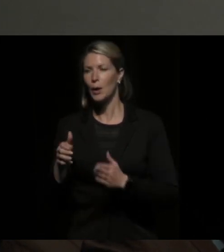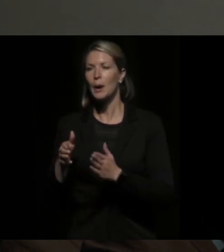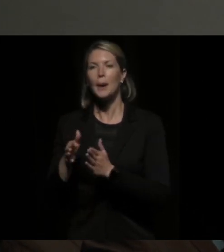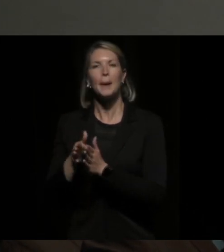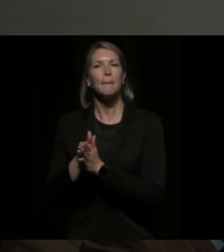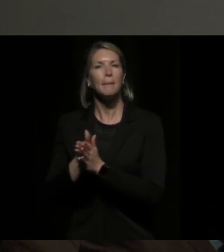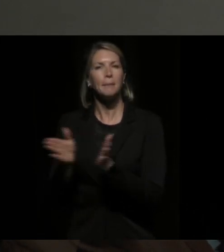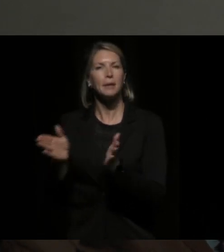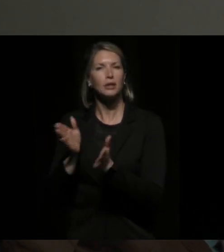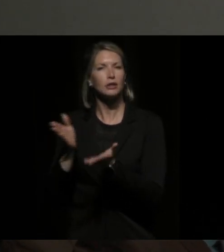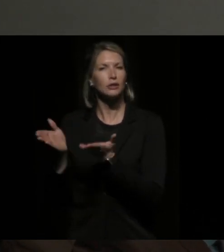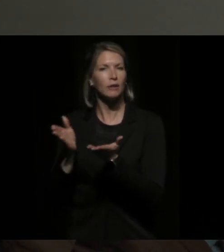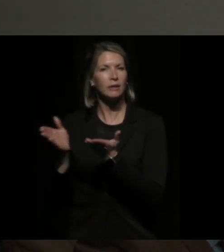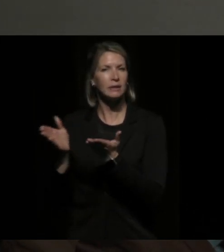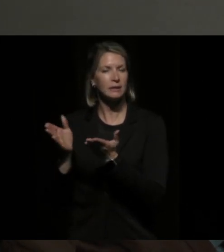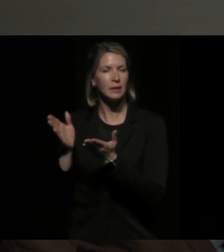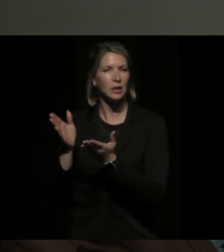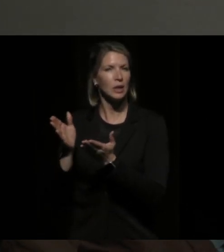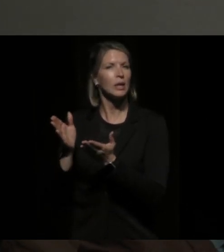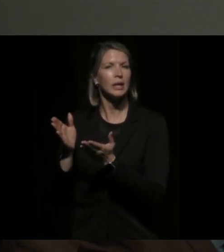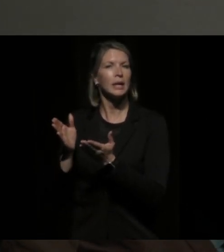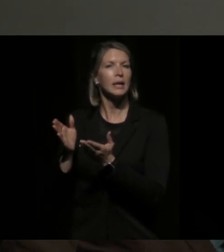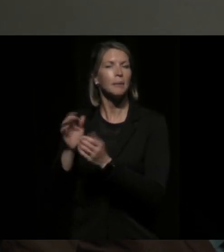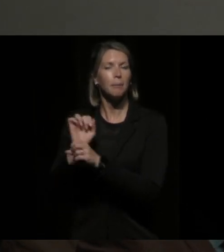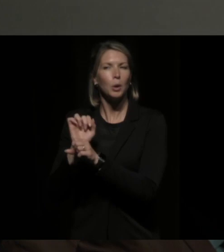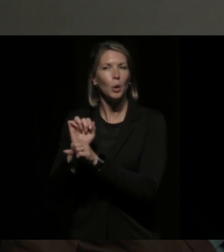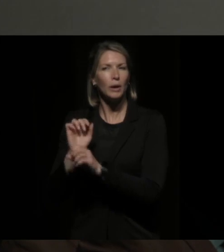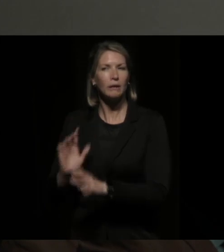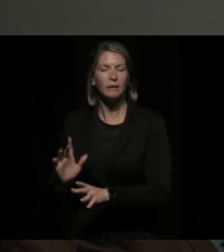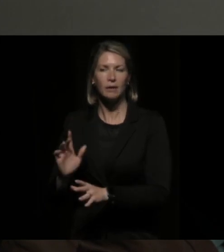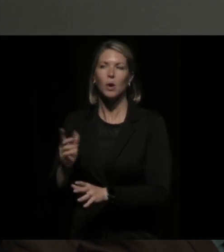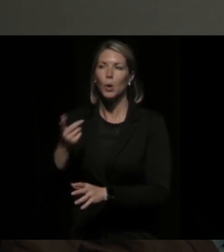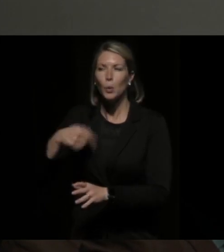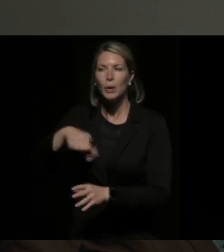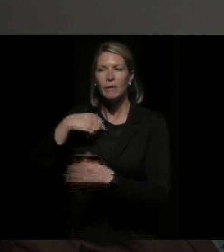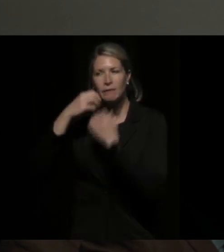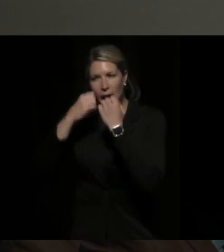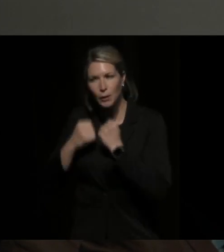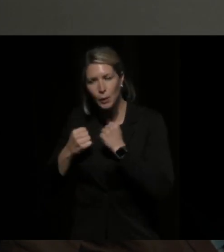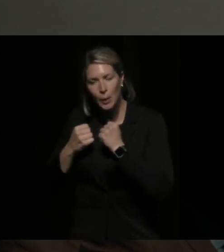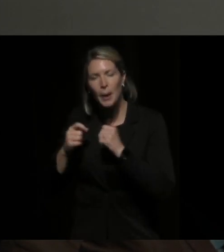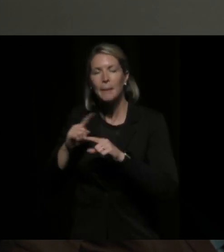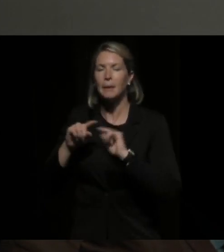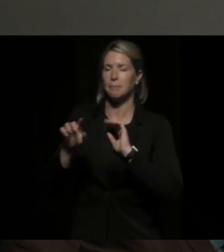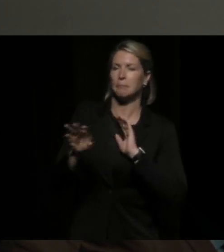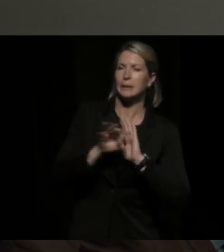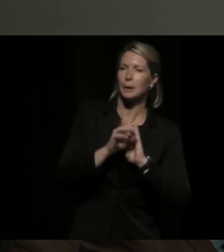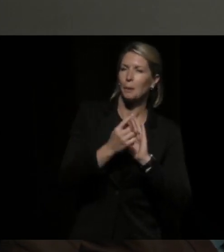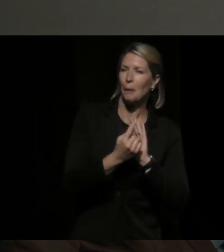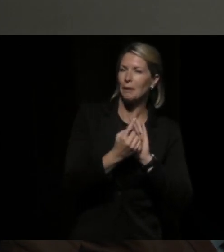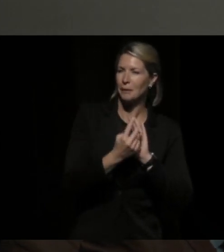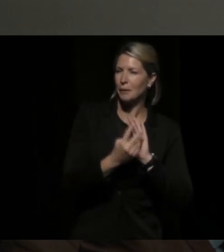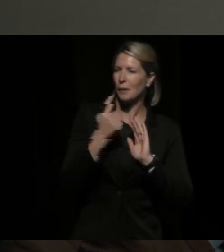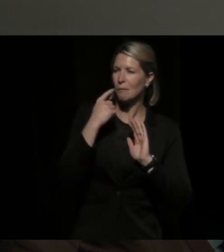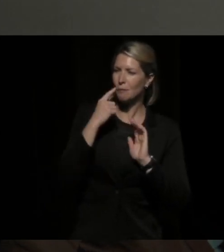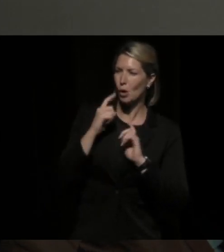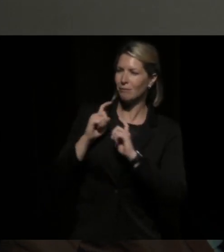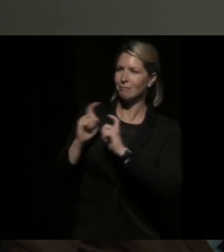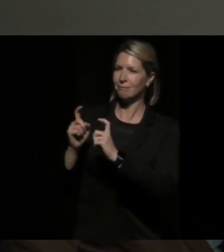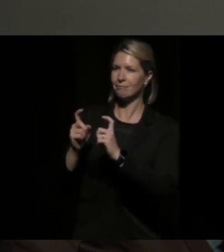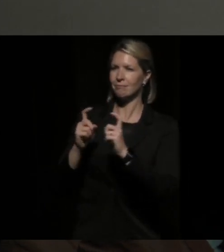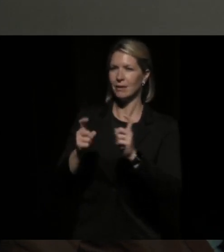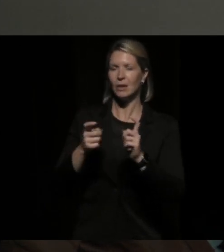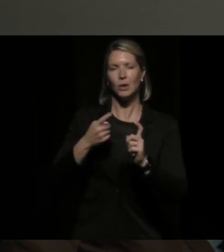valued. And while the awards today may be ceremonial, we all respect and understand the sacrifices that each and every one of you